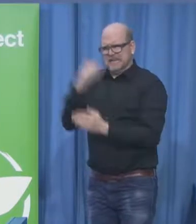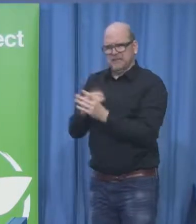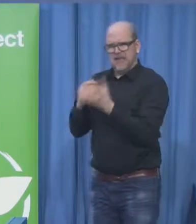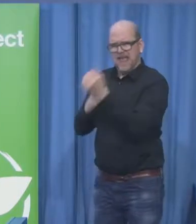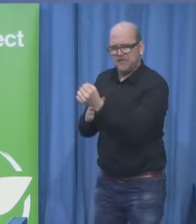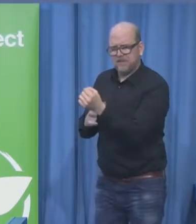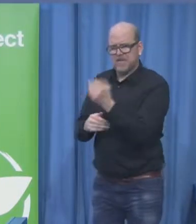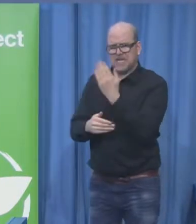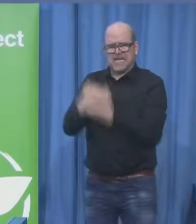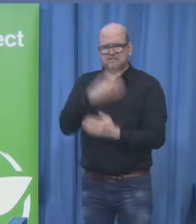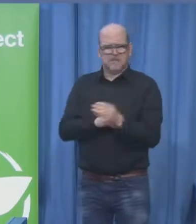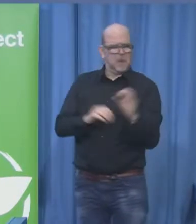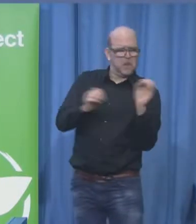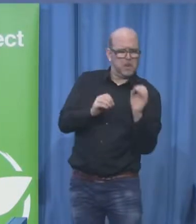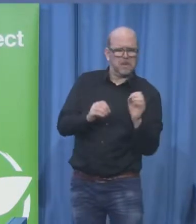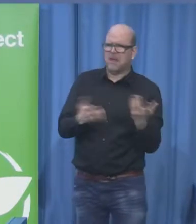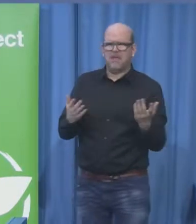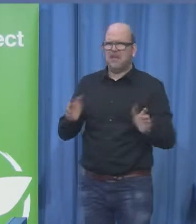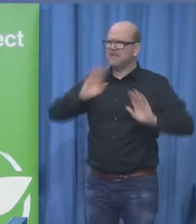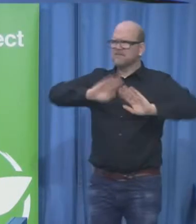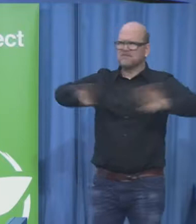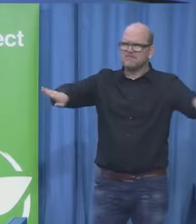no bounds. Thank you.